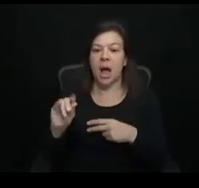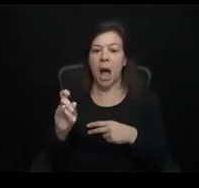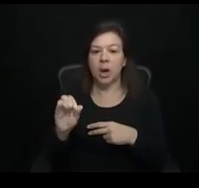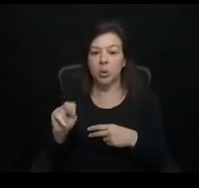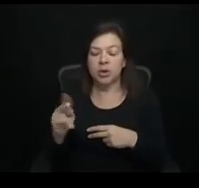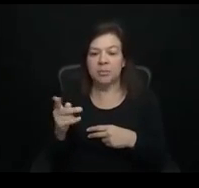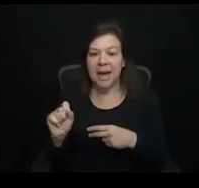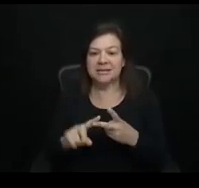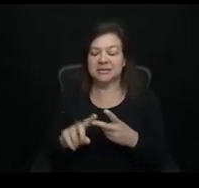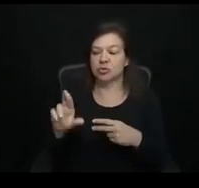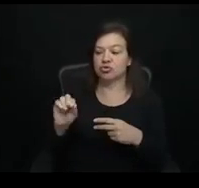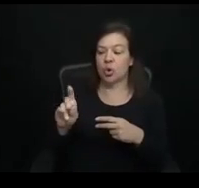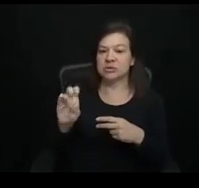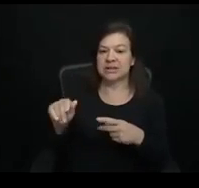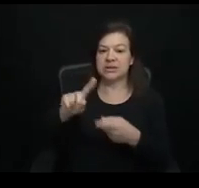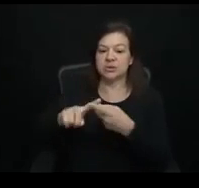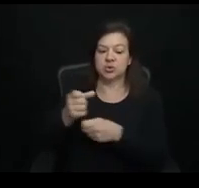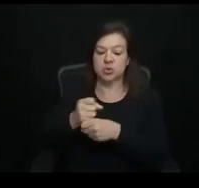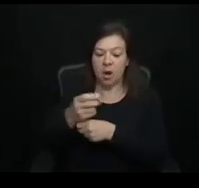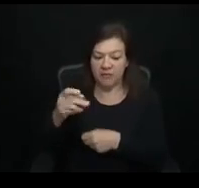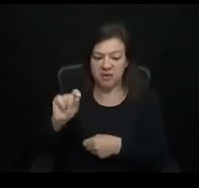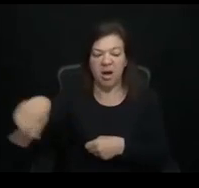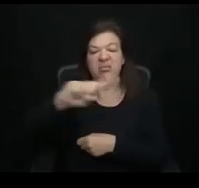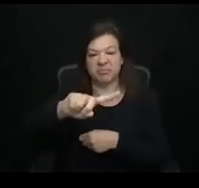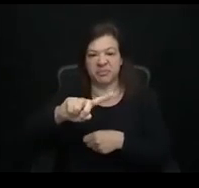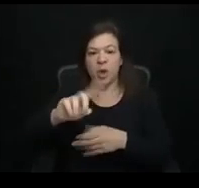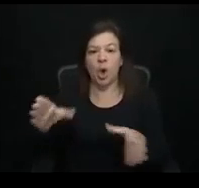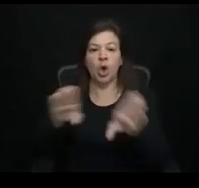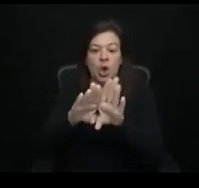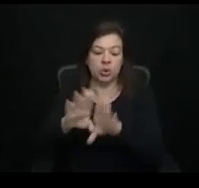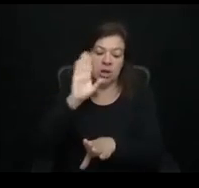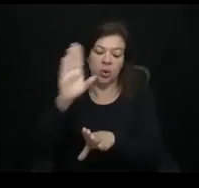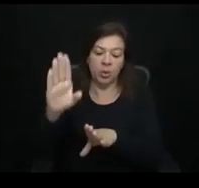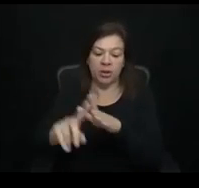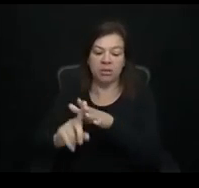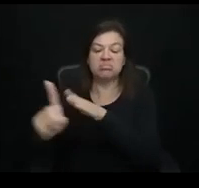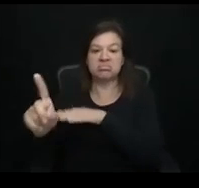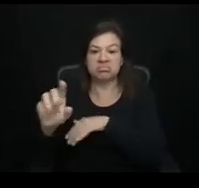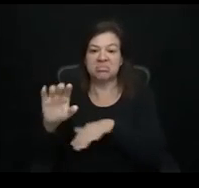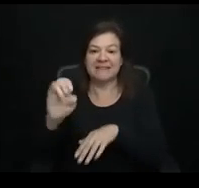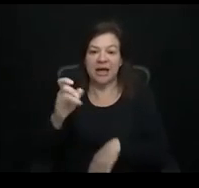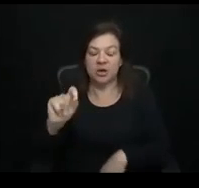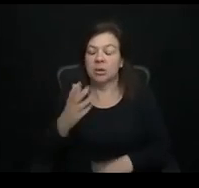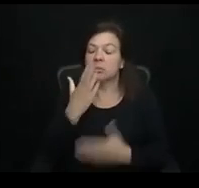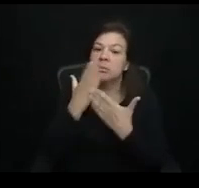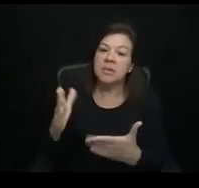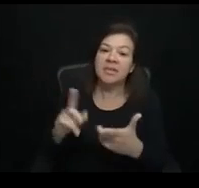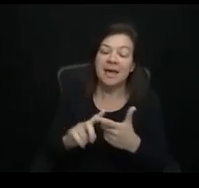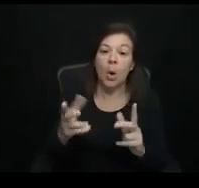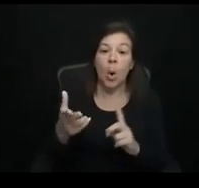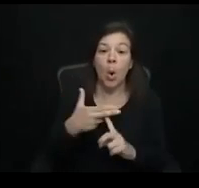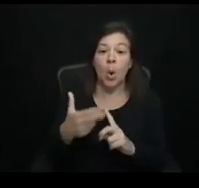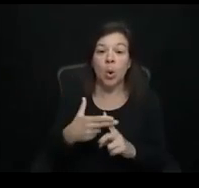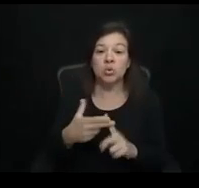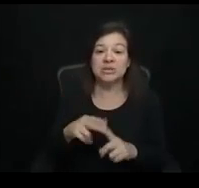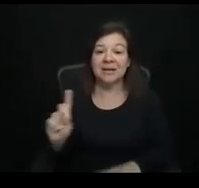Coffee Pot are closed and are to be evacuated. I would like to take a second to thank the Hotel Denver and Hotel